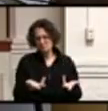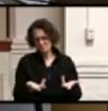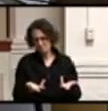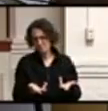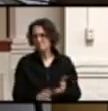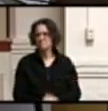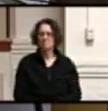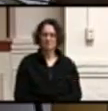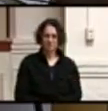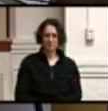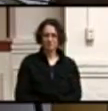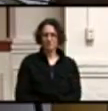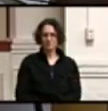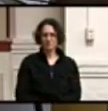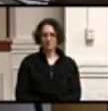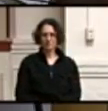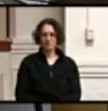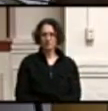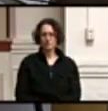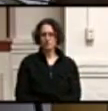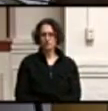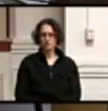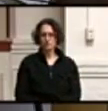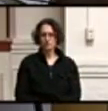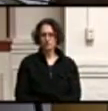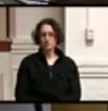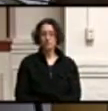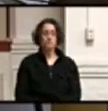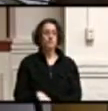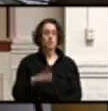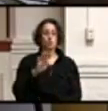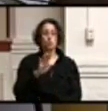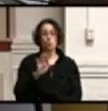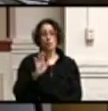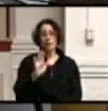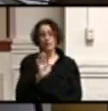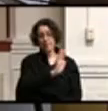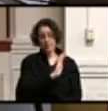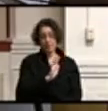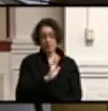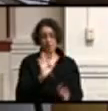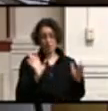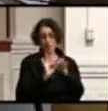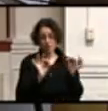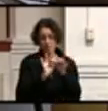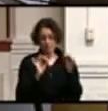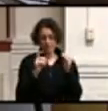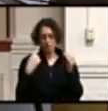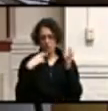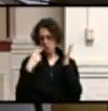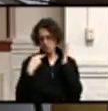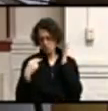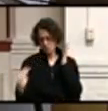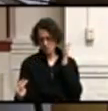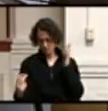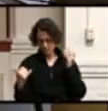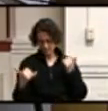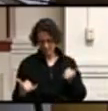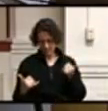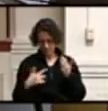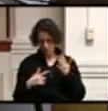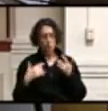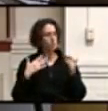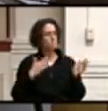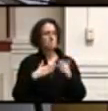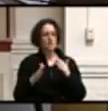Our goal is to try to review those, talk with town staff as to do they want